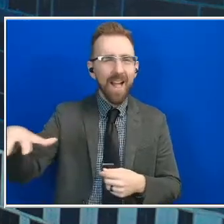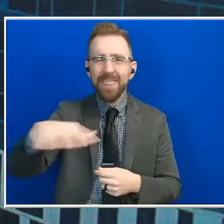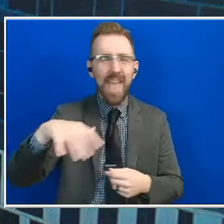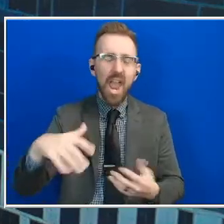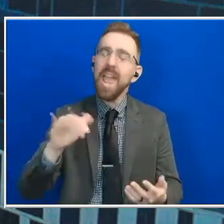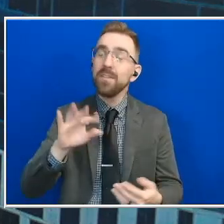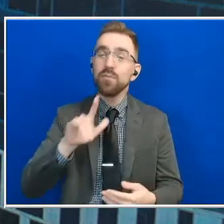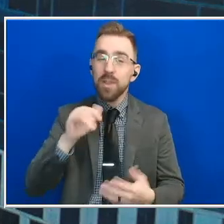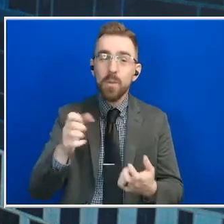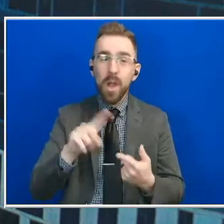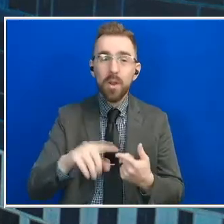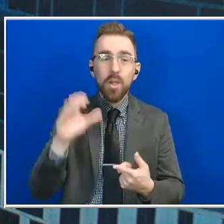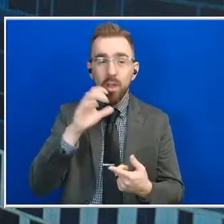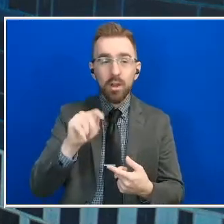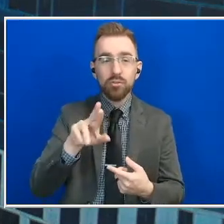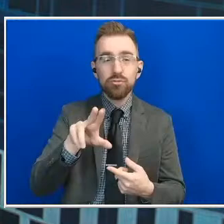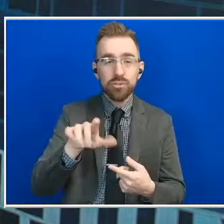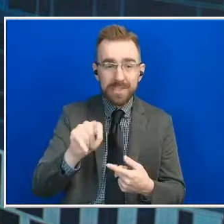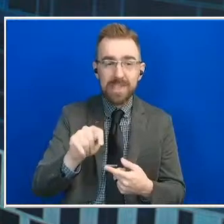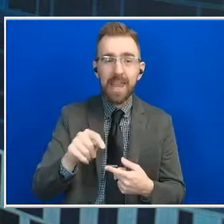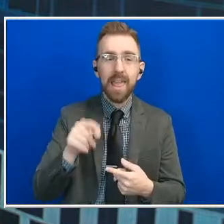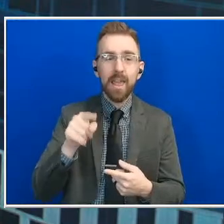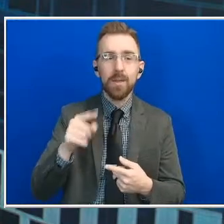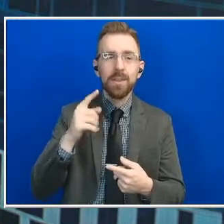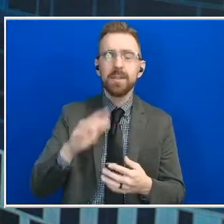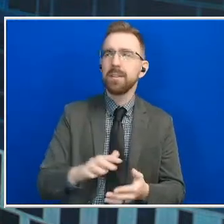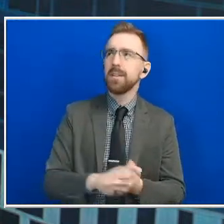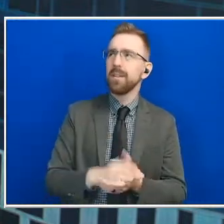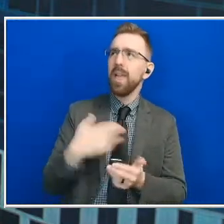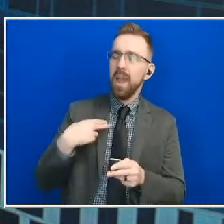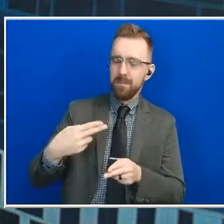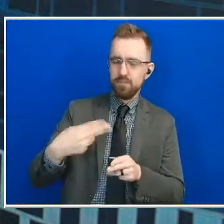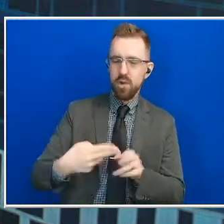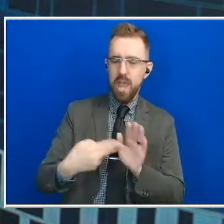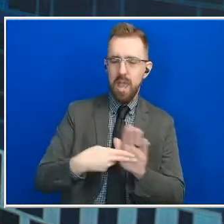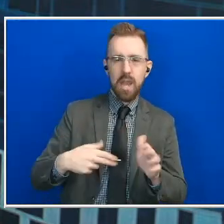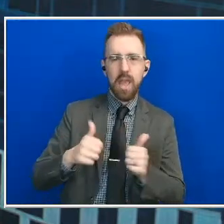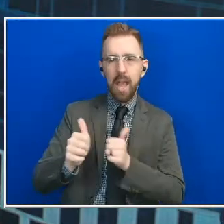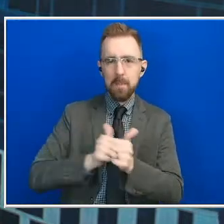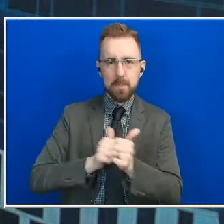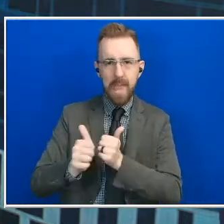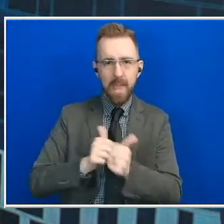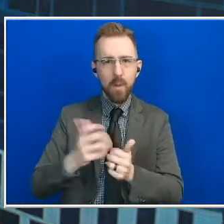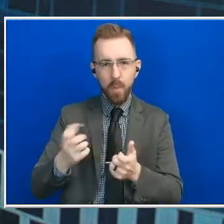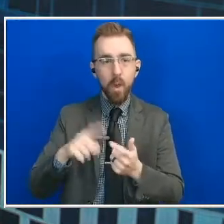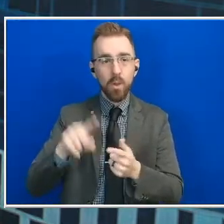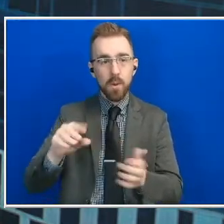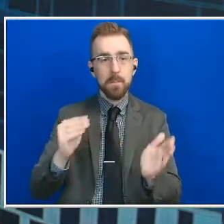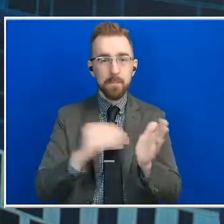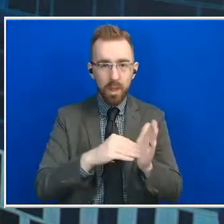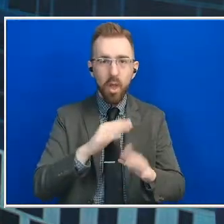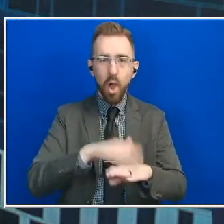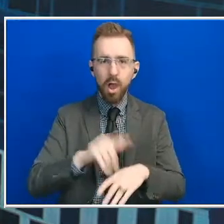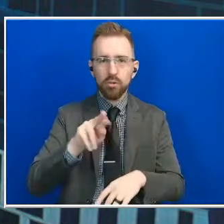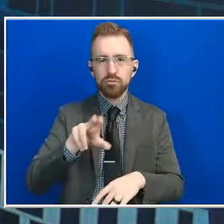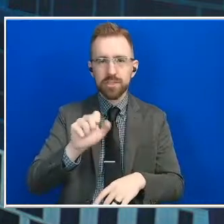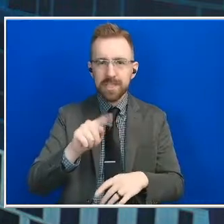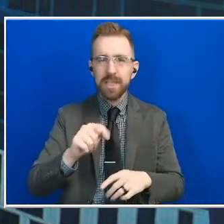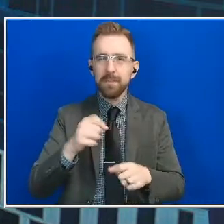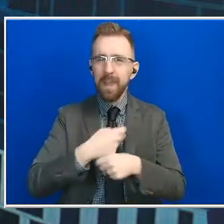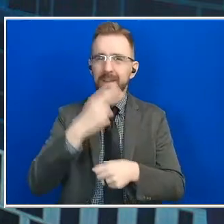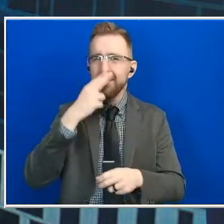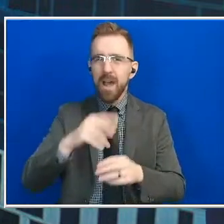down. Triscuits, they did a brand, or like a campaign where they wanted you to put things on a Triscuit to make fun little recipes, and this one